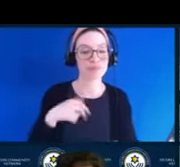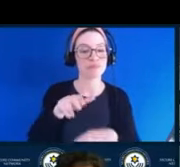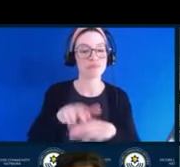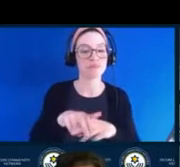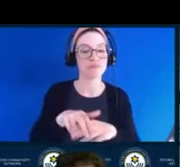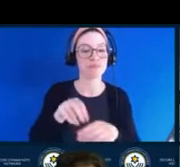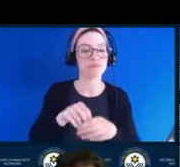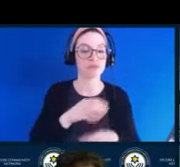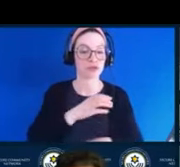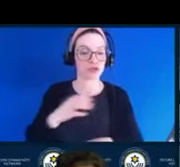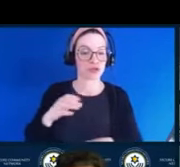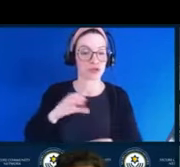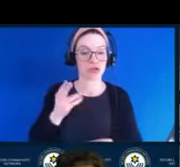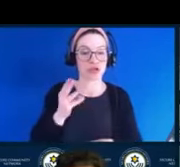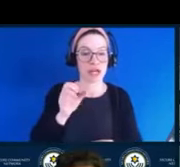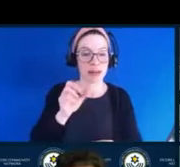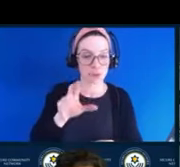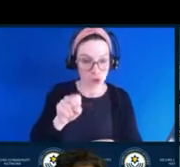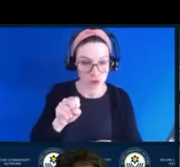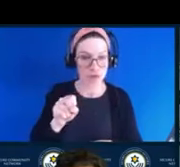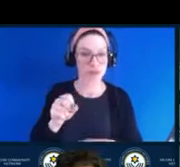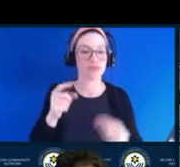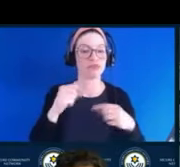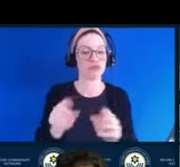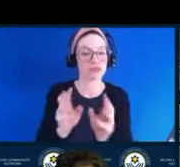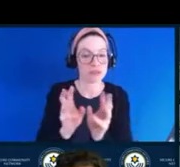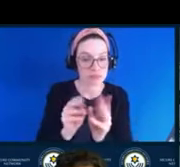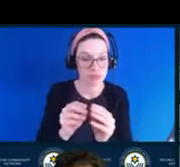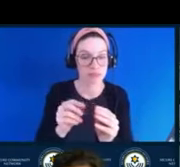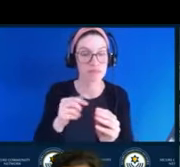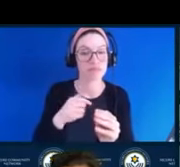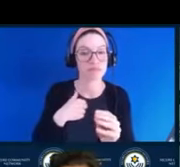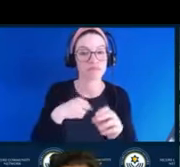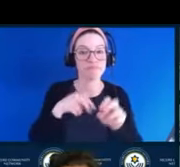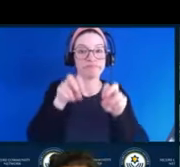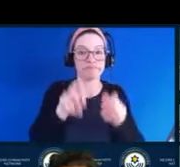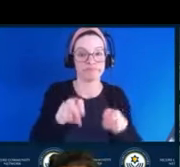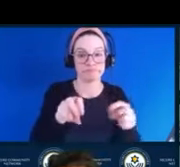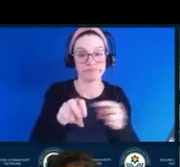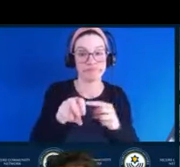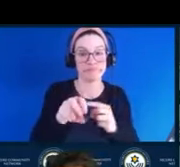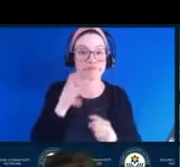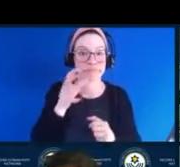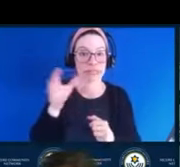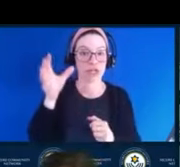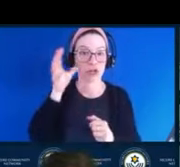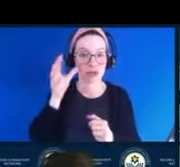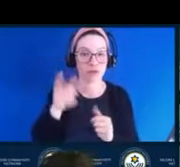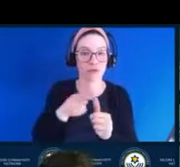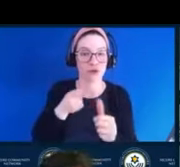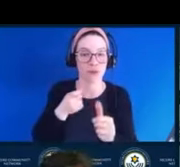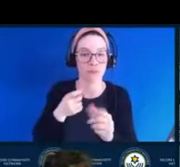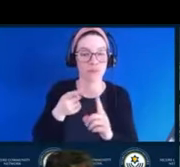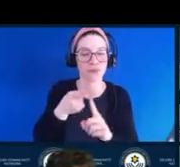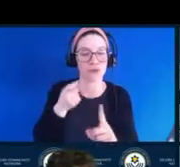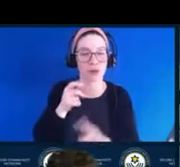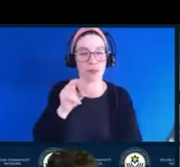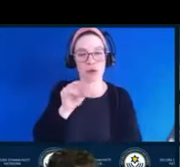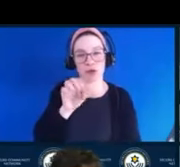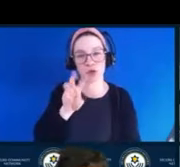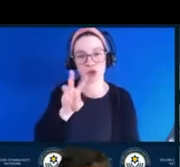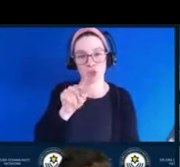judiciary committee meeting, and I sat next to a parent from Newtown after the shooting there. And it